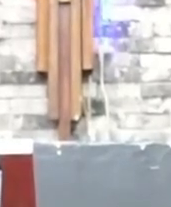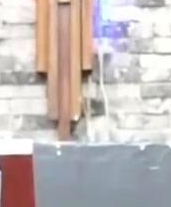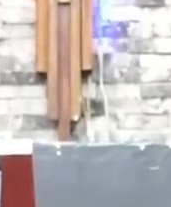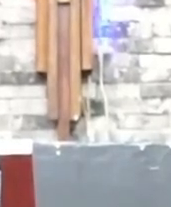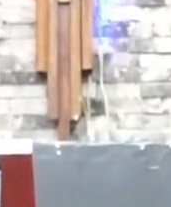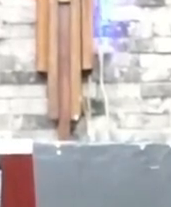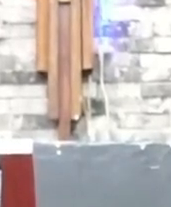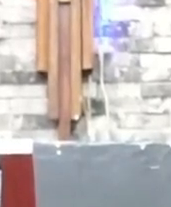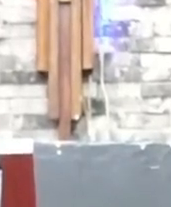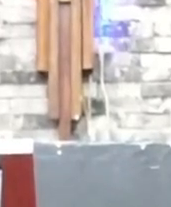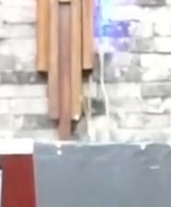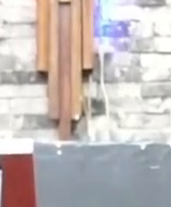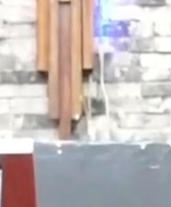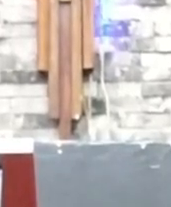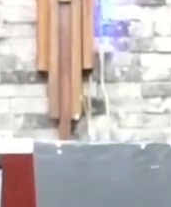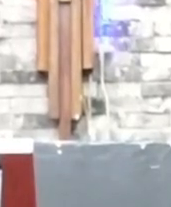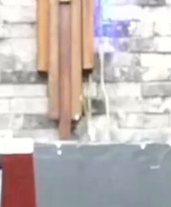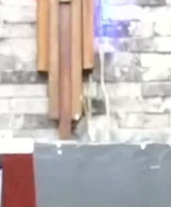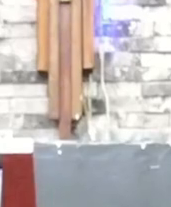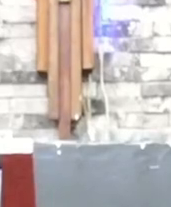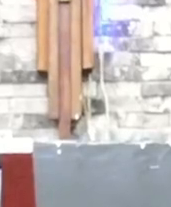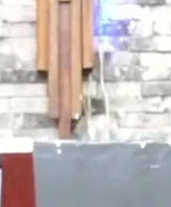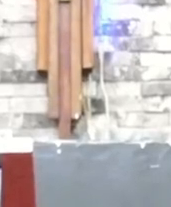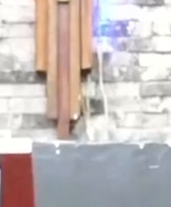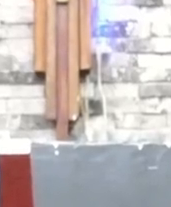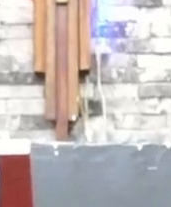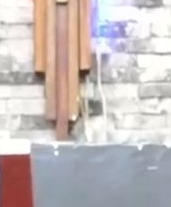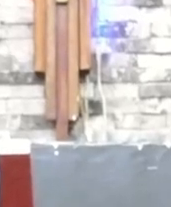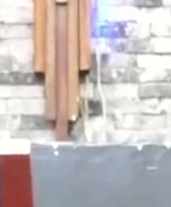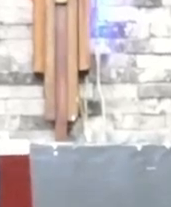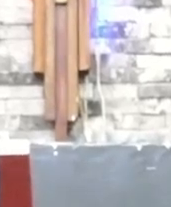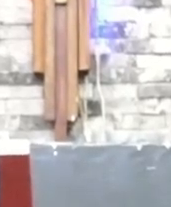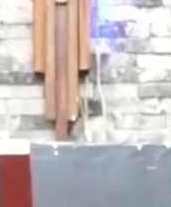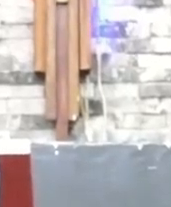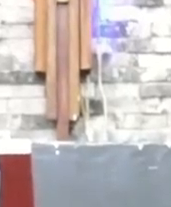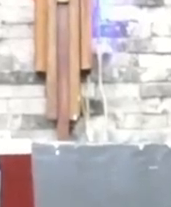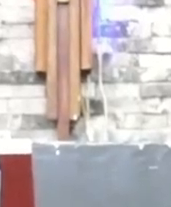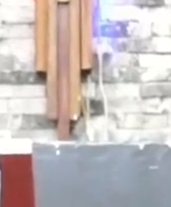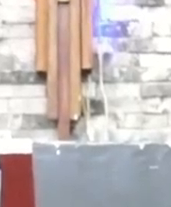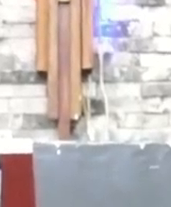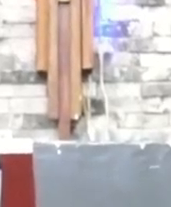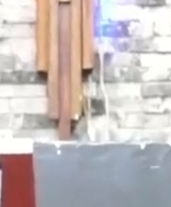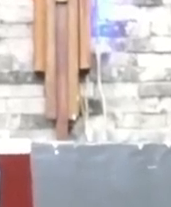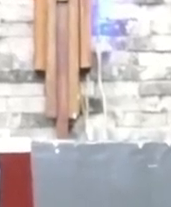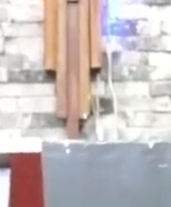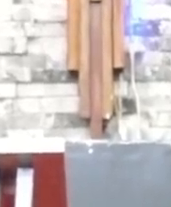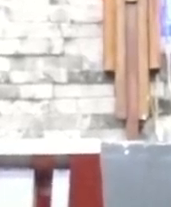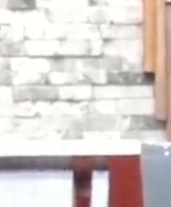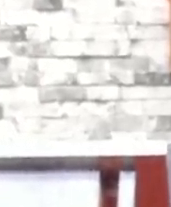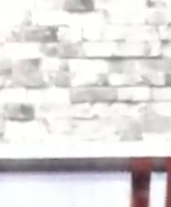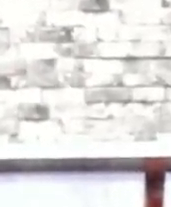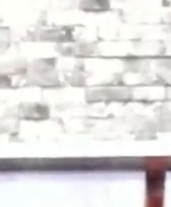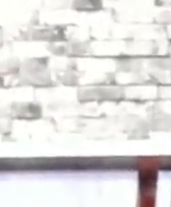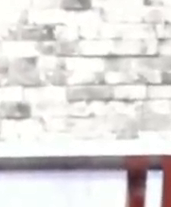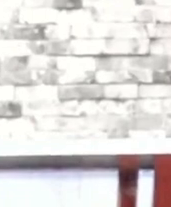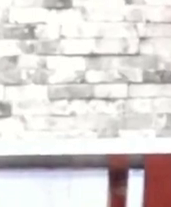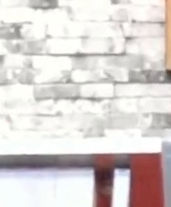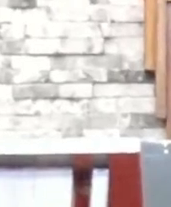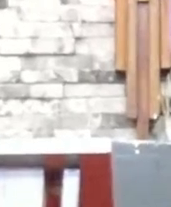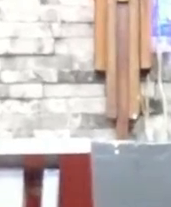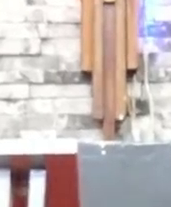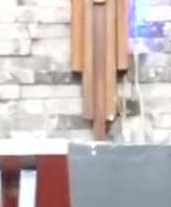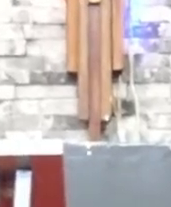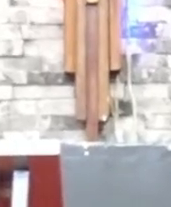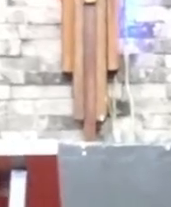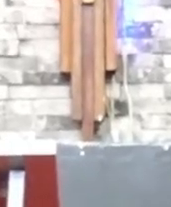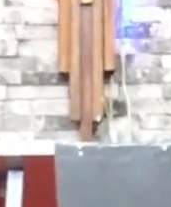given an assignment. Wakapatiwa kazi fulani. And they were told kambiwa to go and memorize Psalms